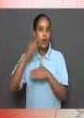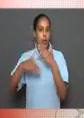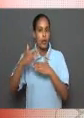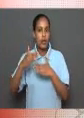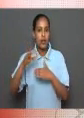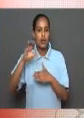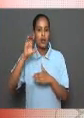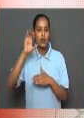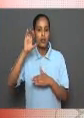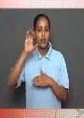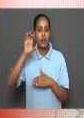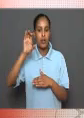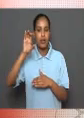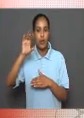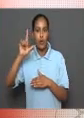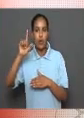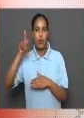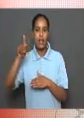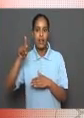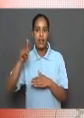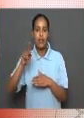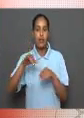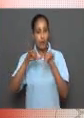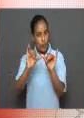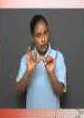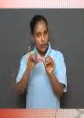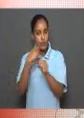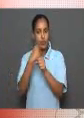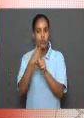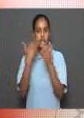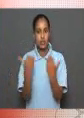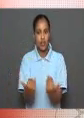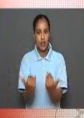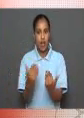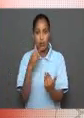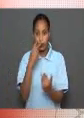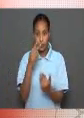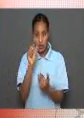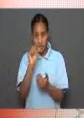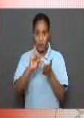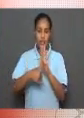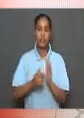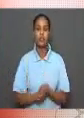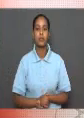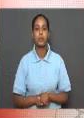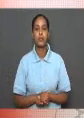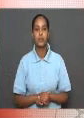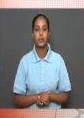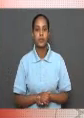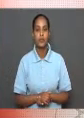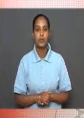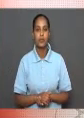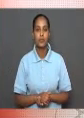polymerization of chloroprene? Please, go ahead and do this now. I will see you in a few